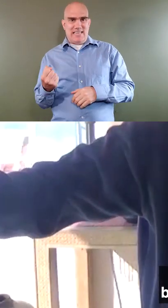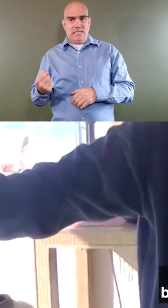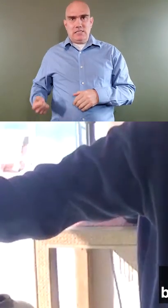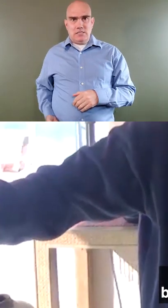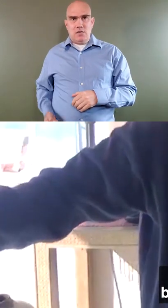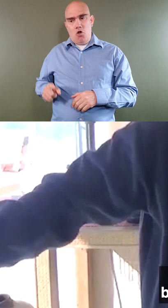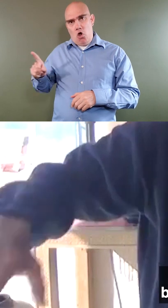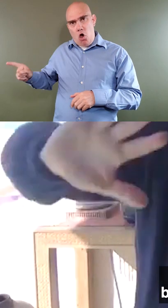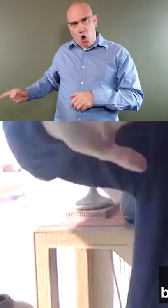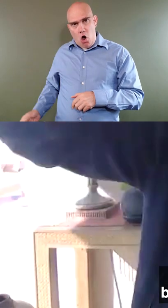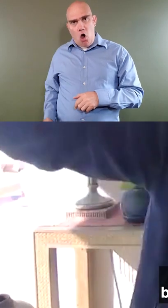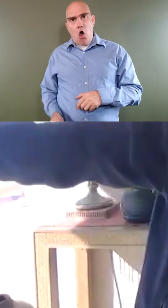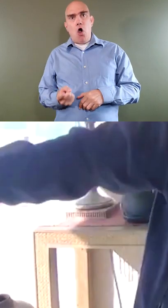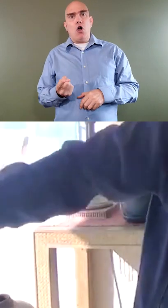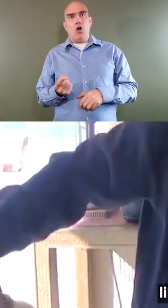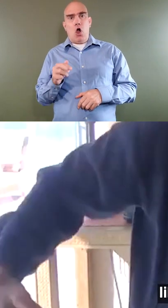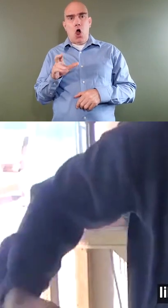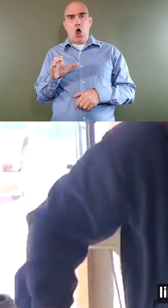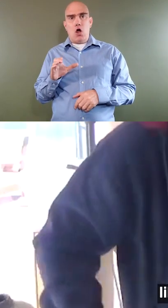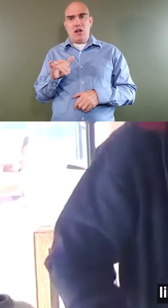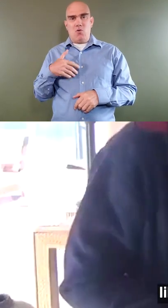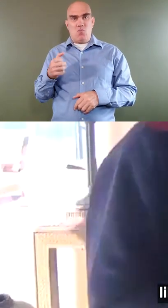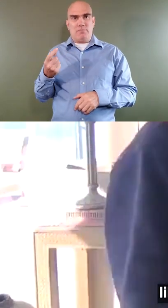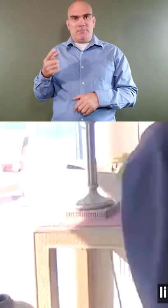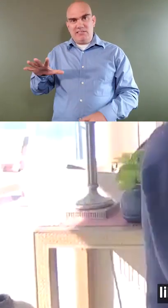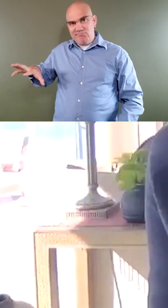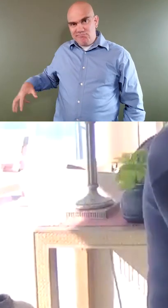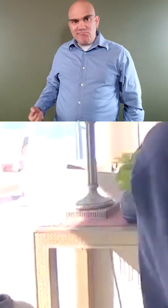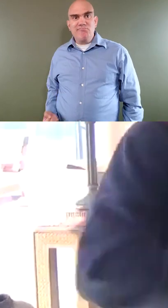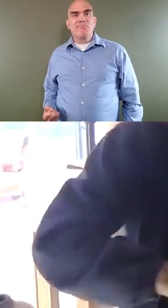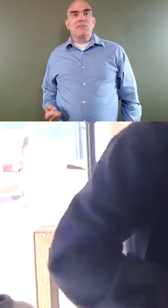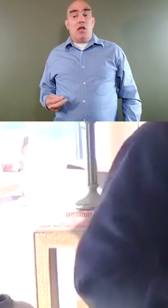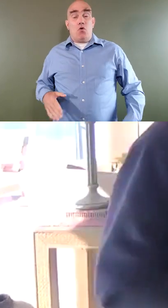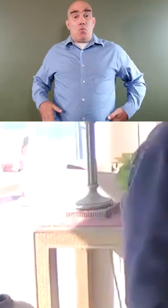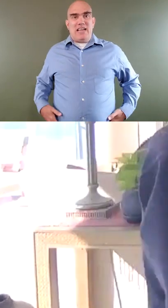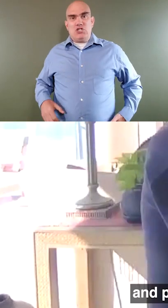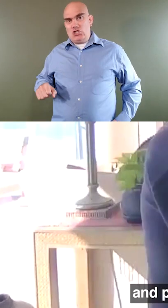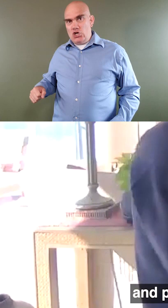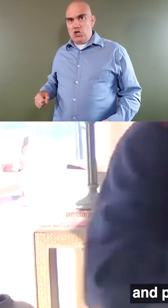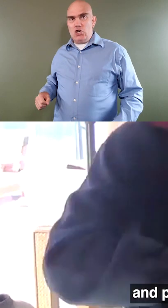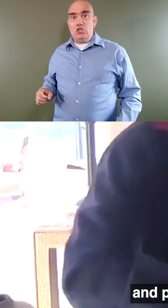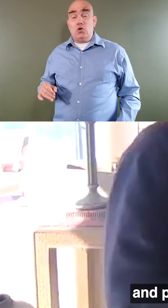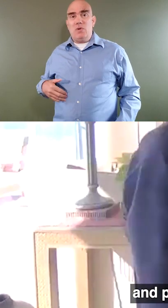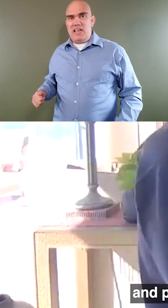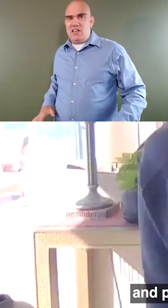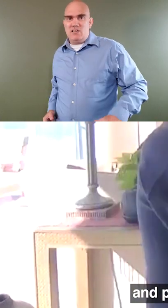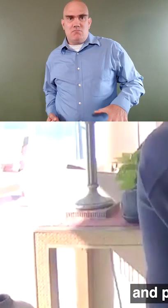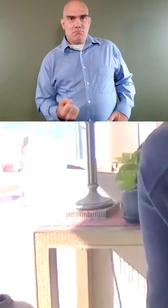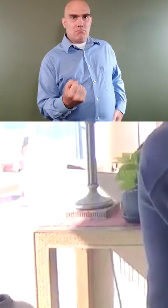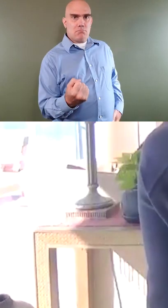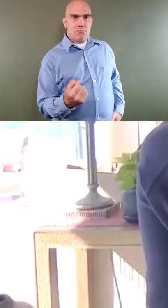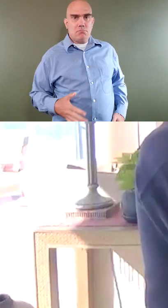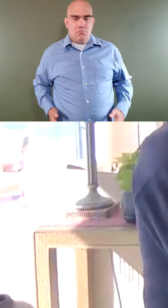making a fist, bringing this around in an arc like we're grabbing something, and then turning our waist and punching through using the